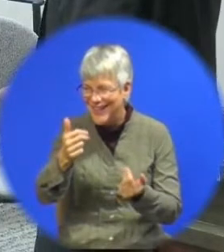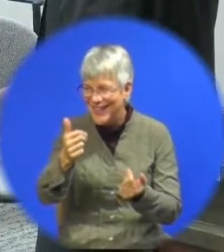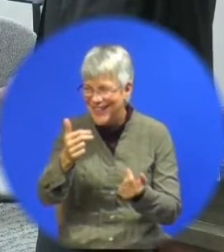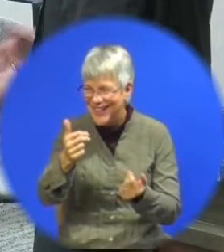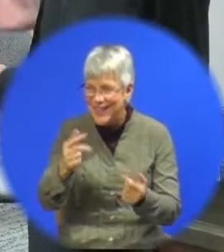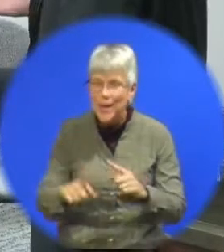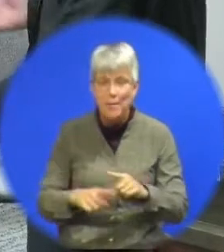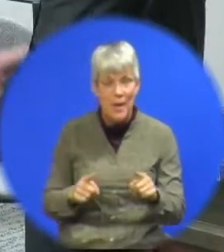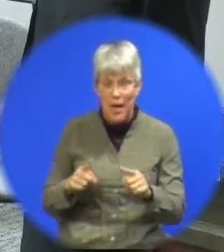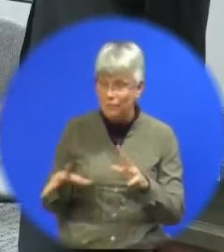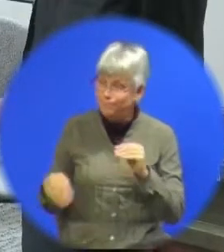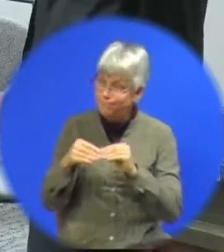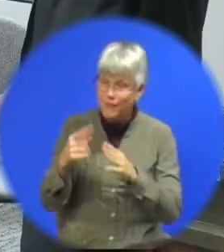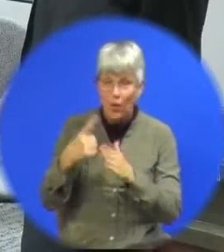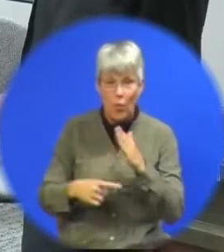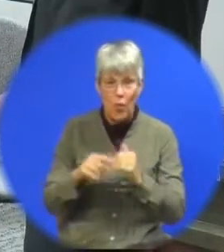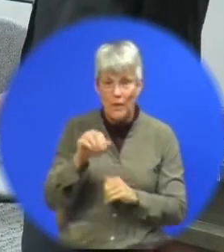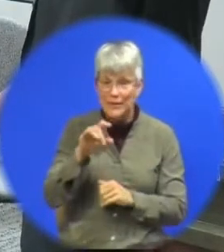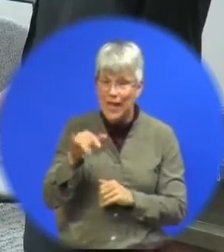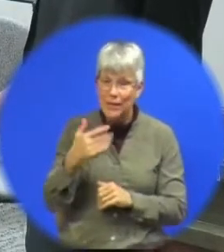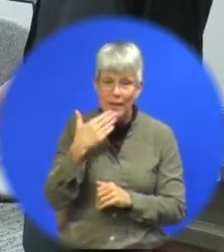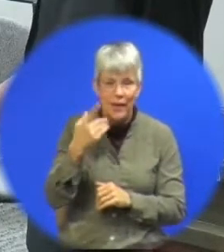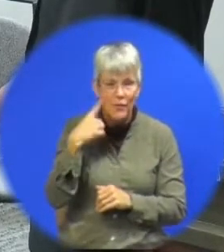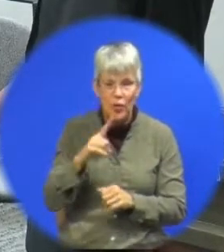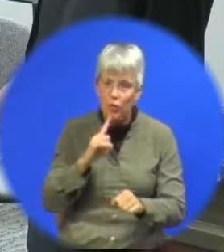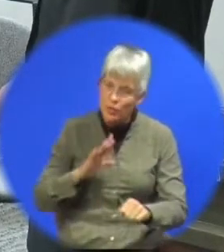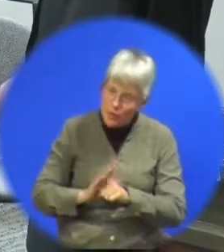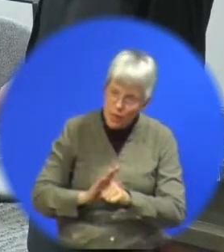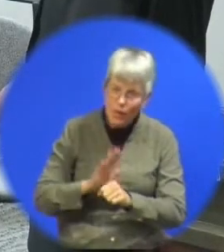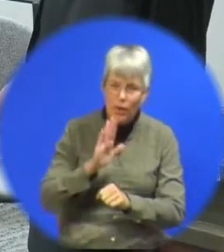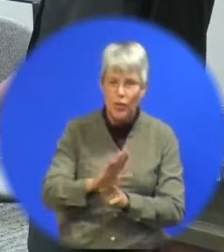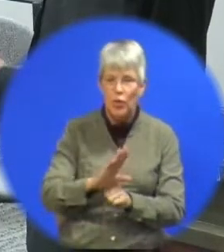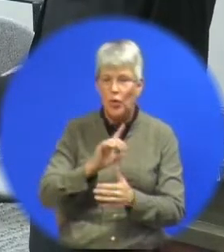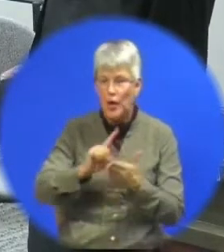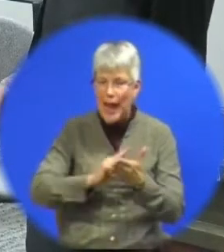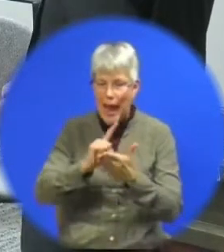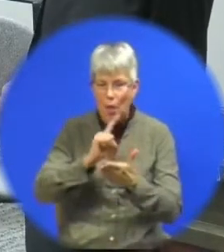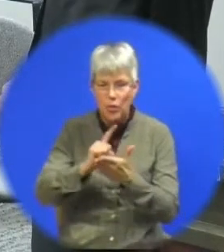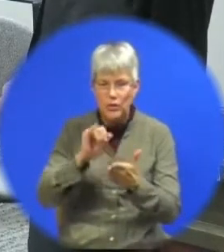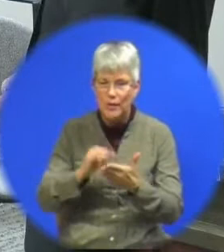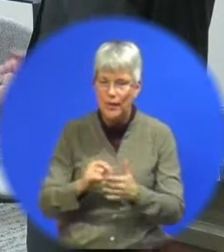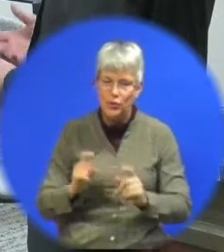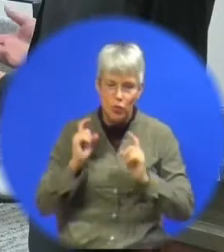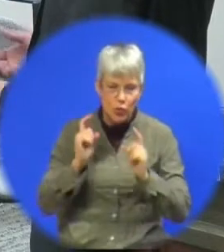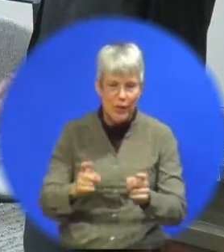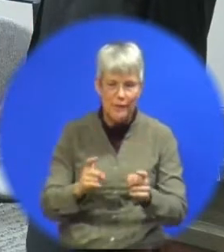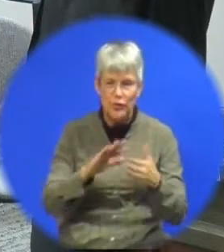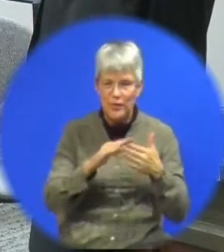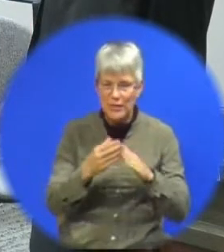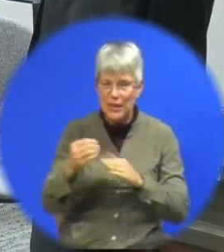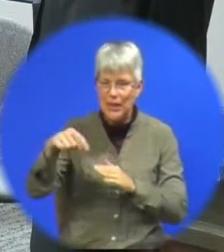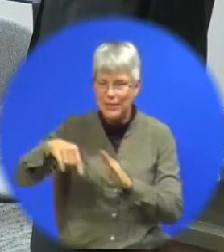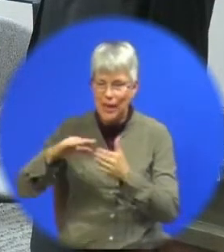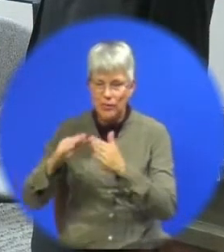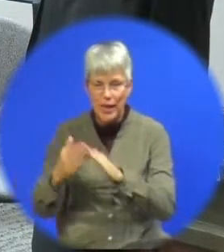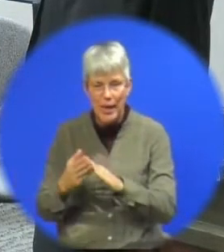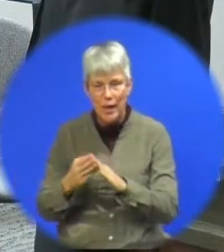what Sally said. Thank you for your devotion, your countless hours given to the city and its downtown, your innovative